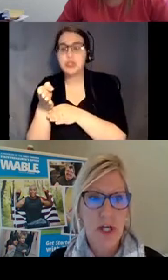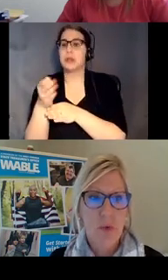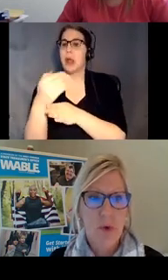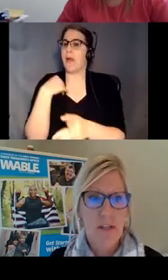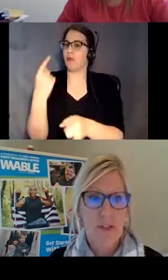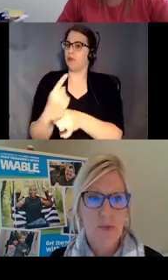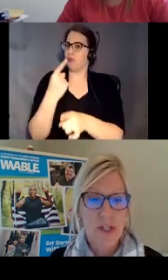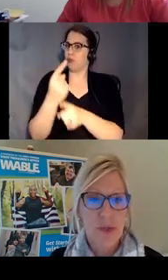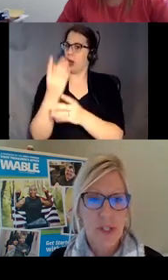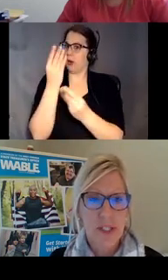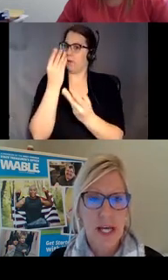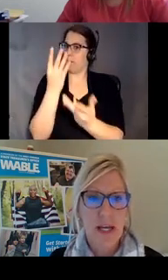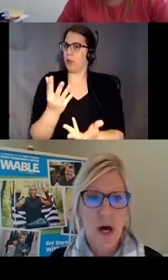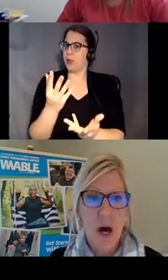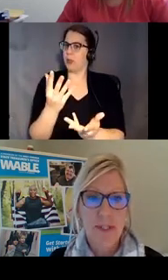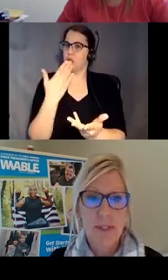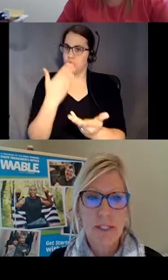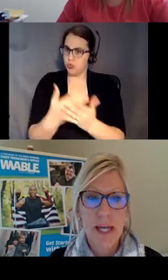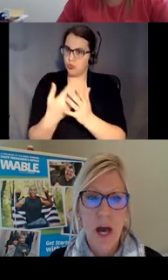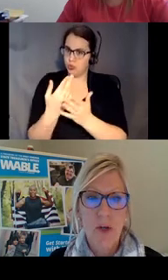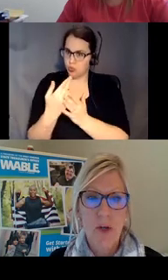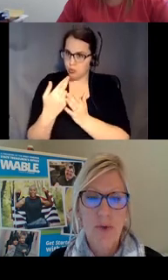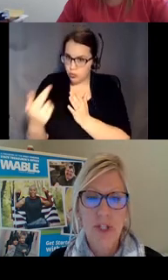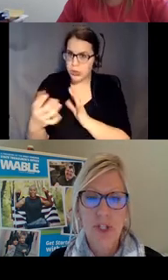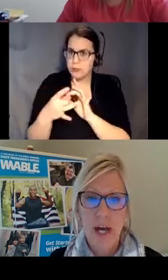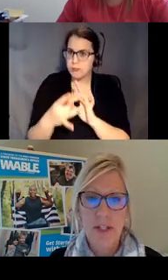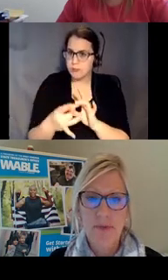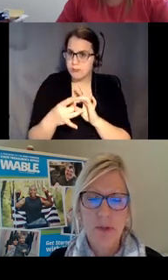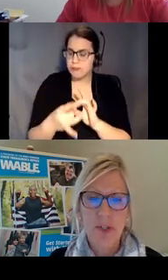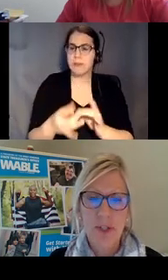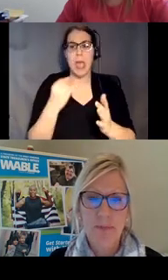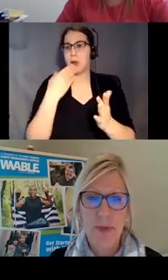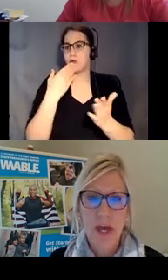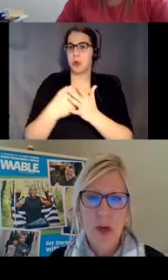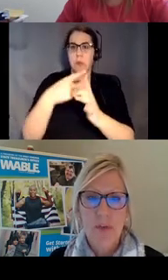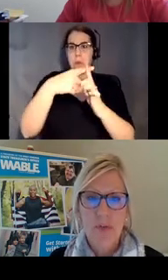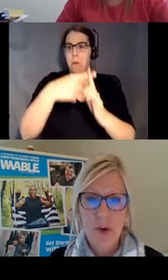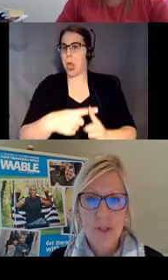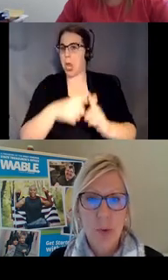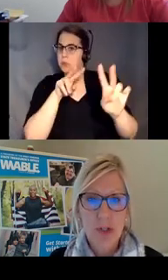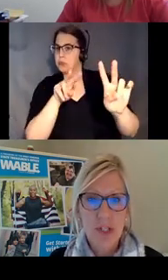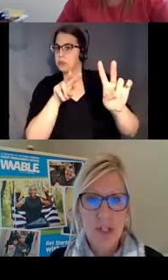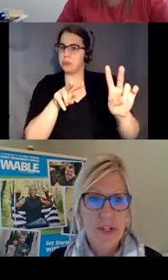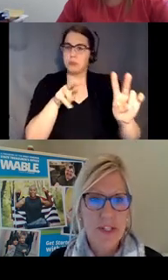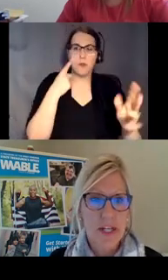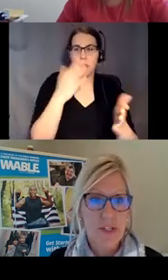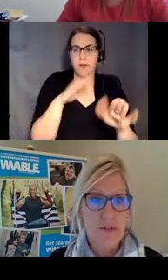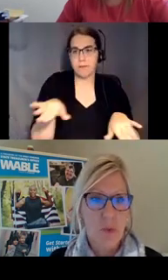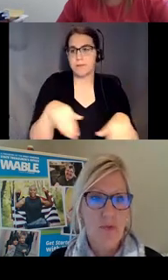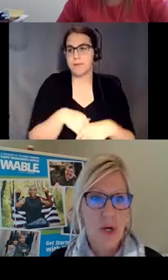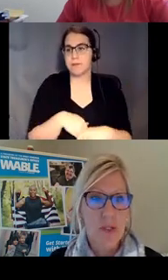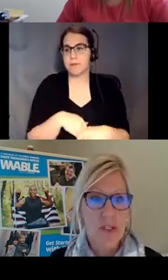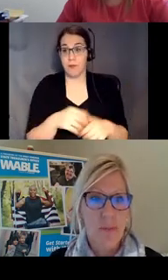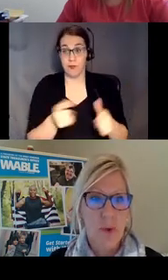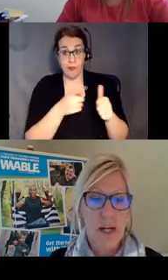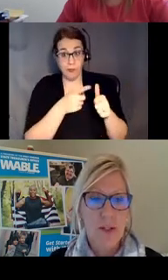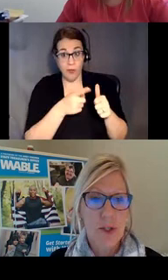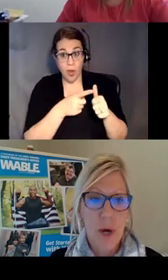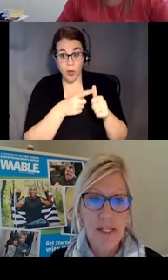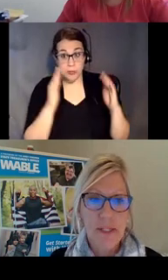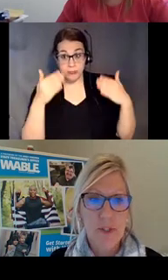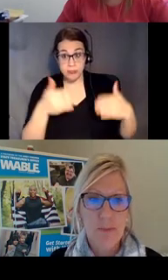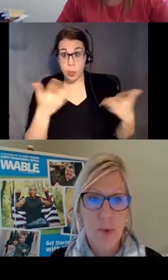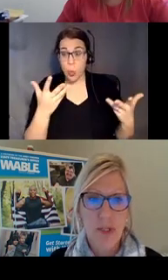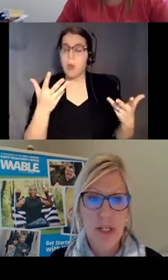information, relevant resources, and an optimistic outlook for the child's future. The first portion of the session will focus on